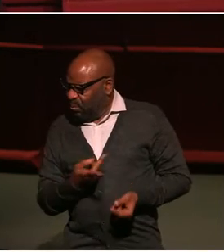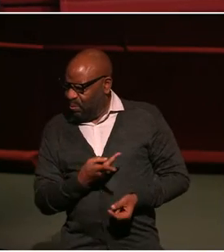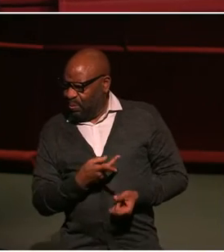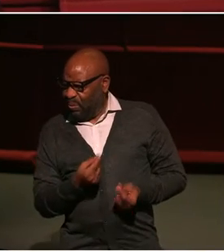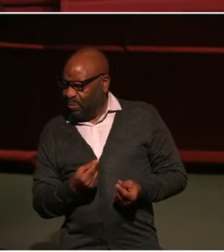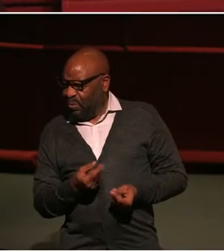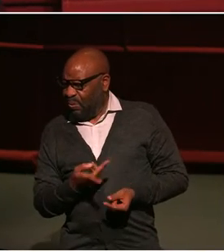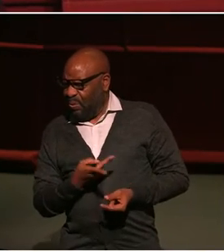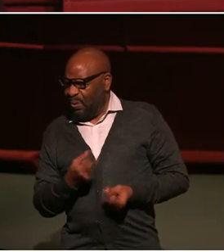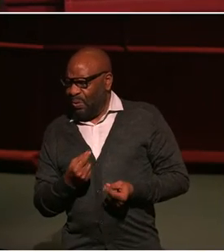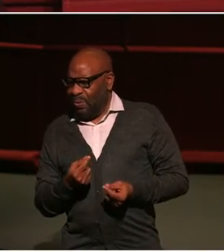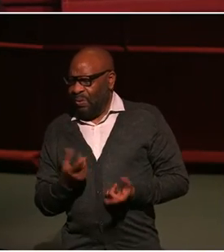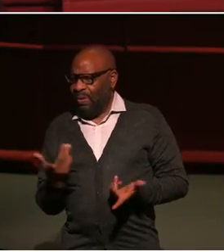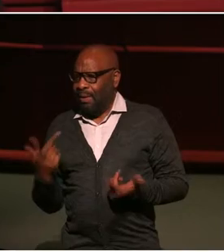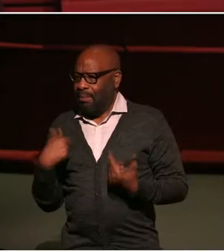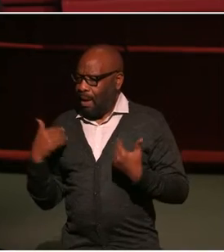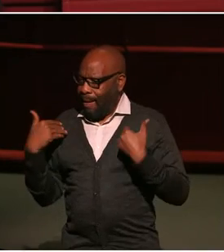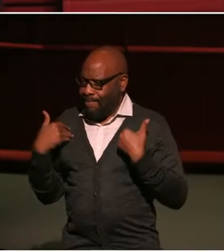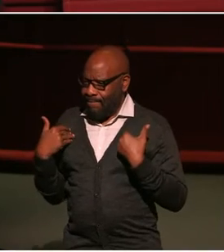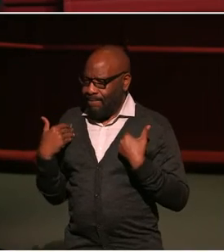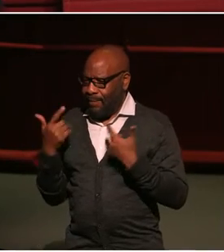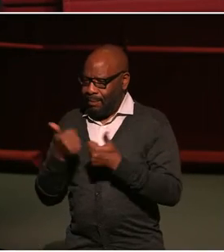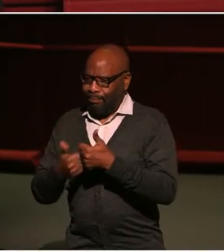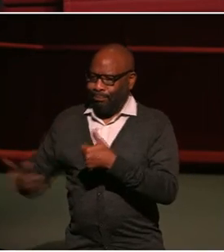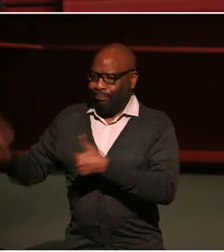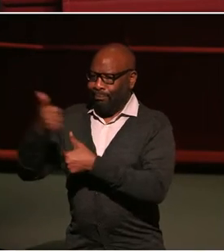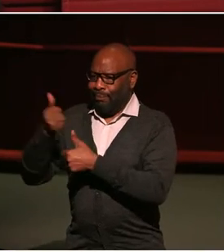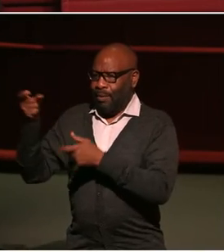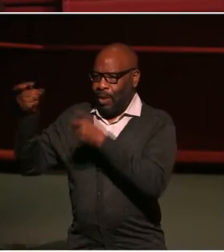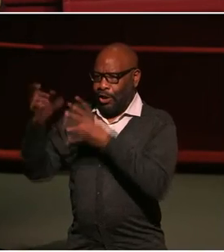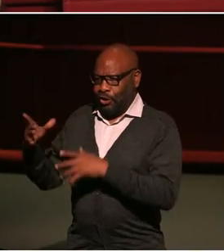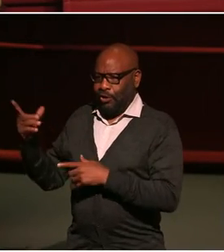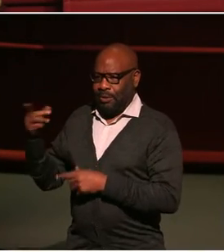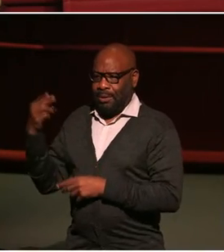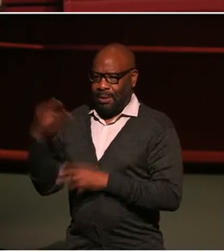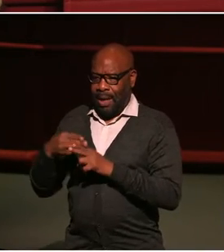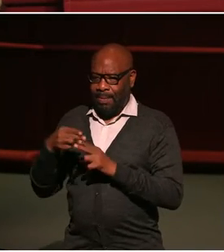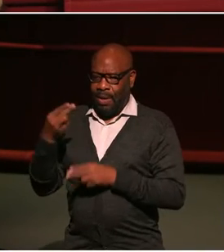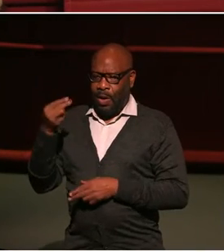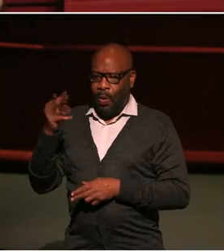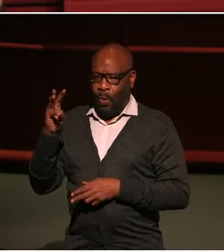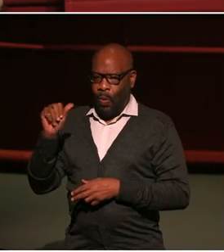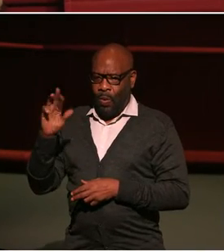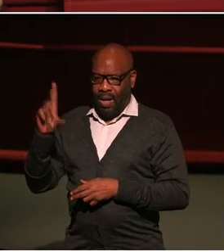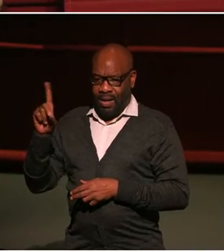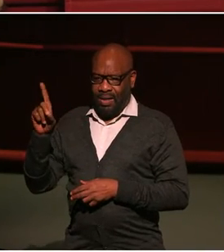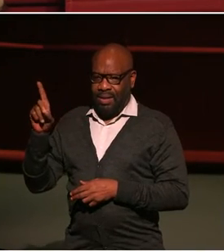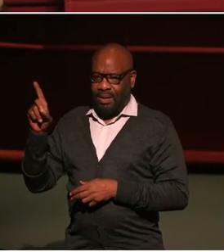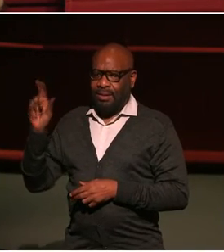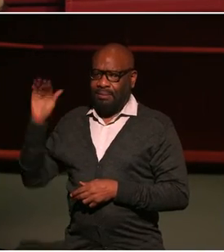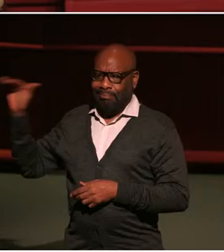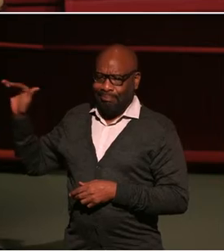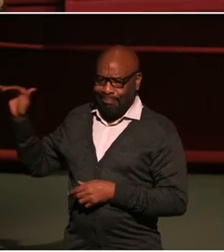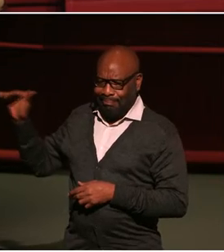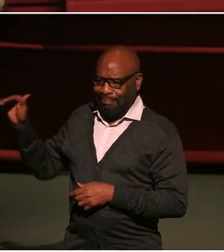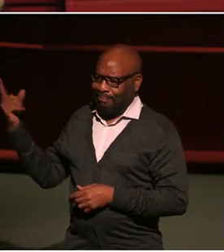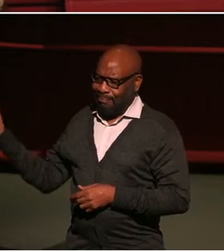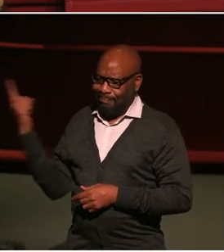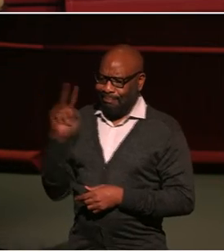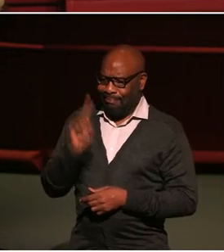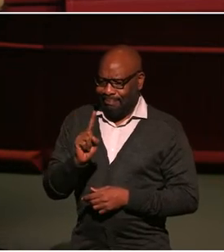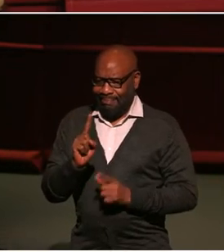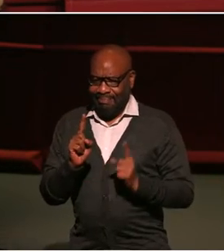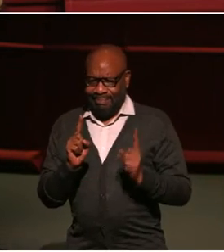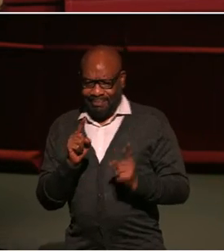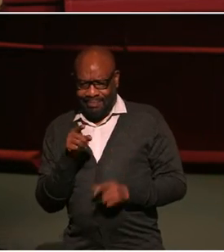executive producer of the Academy Awards, Howard Koch. And so he came up and he talked to us.